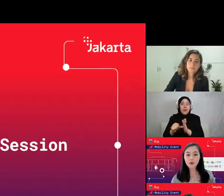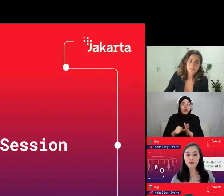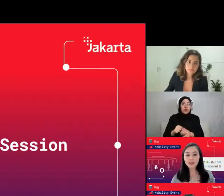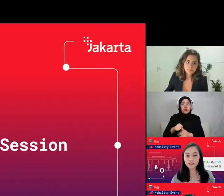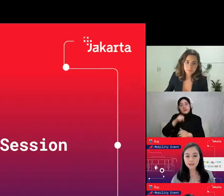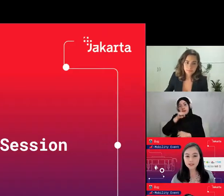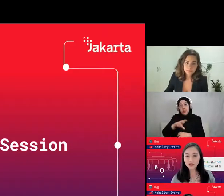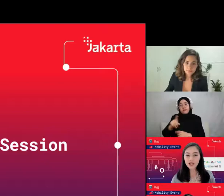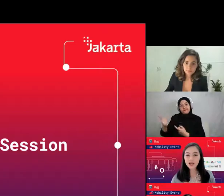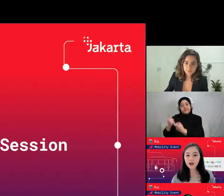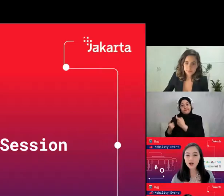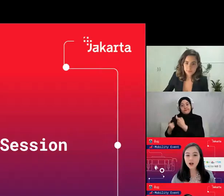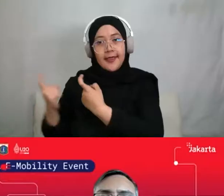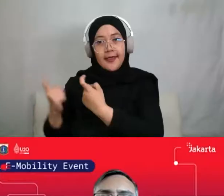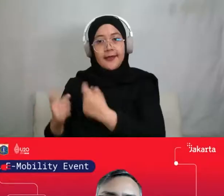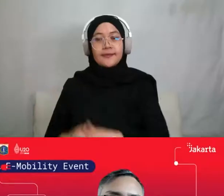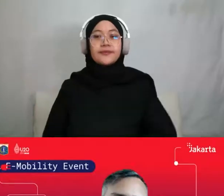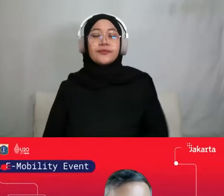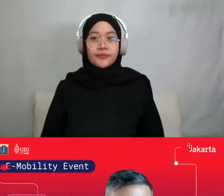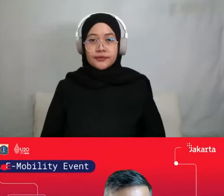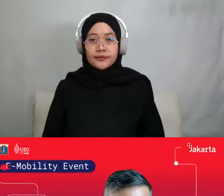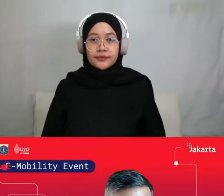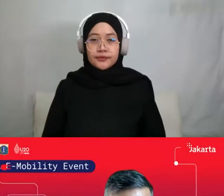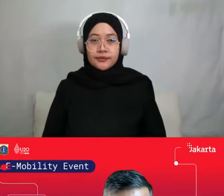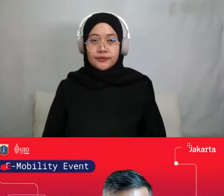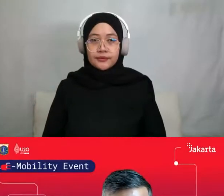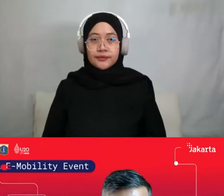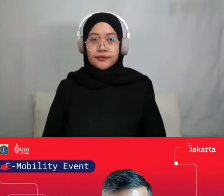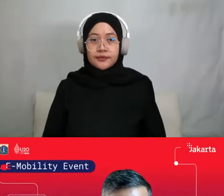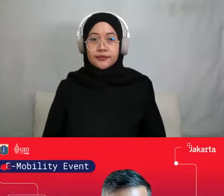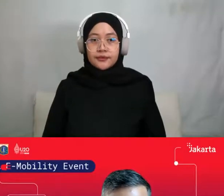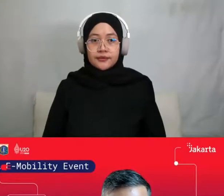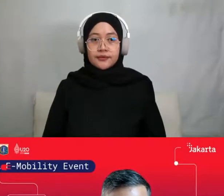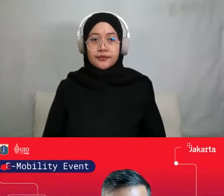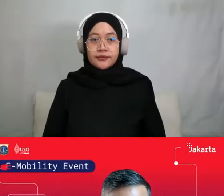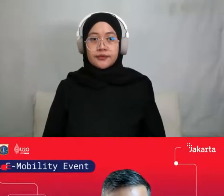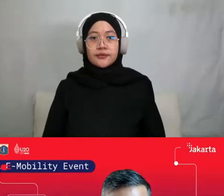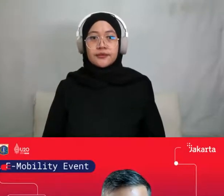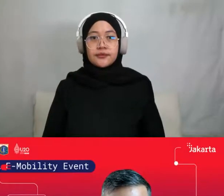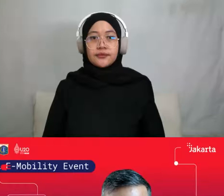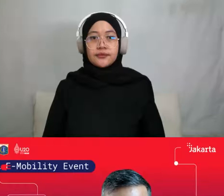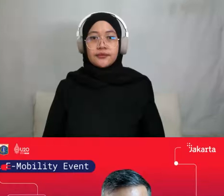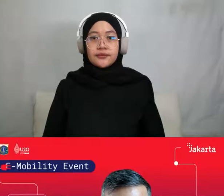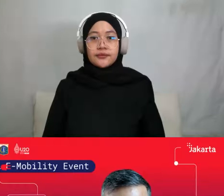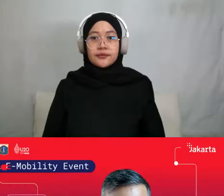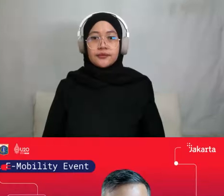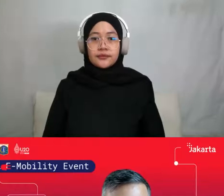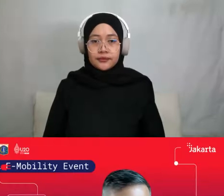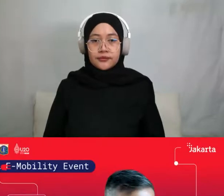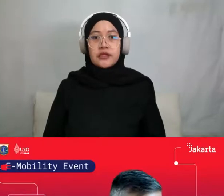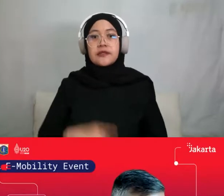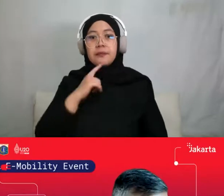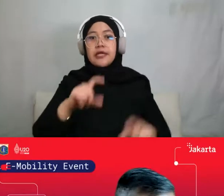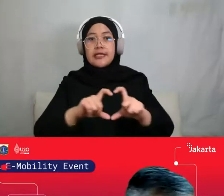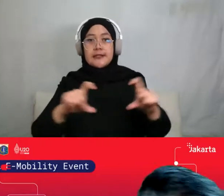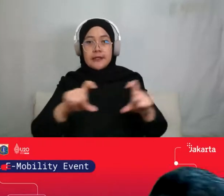the participants. All right, now it appears in our chat box, there are a couple of questions that